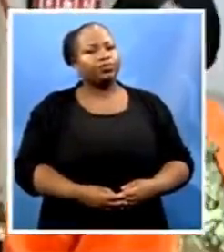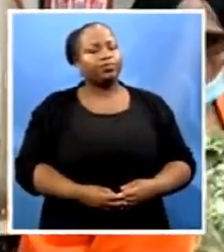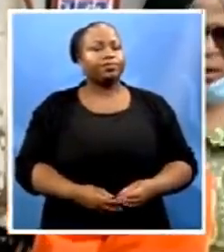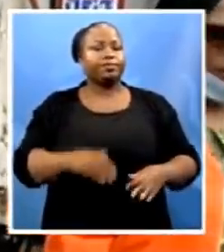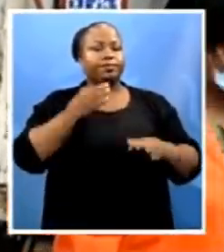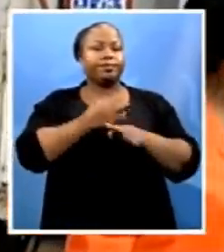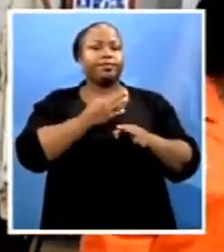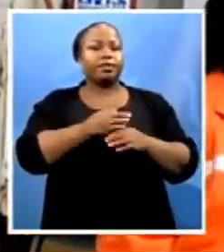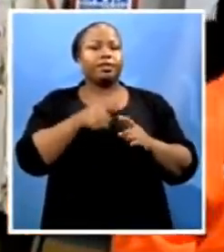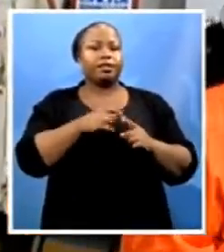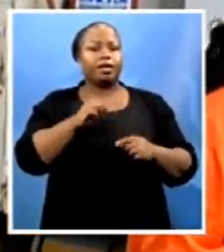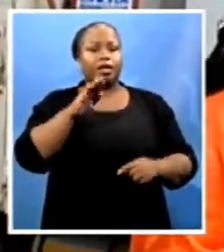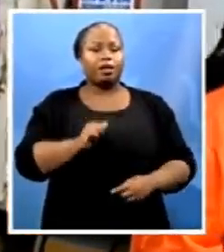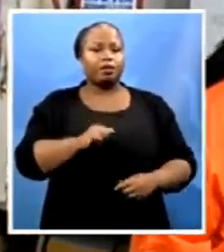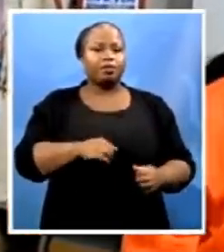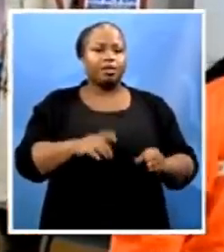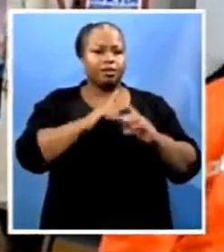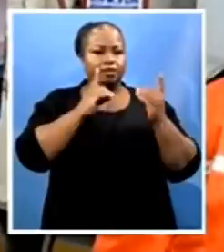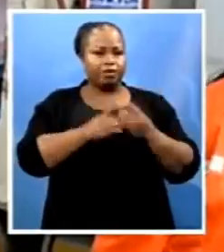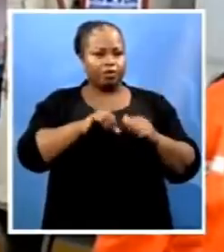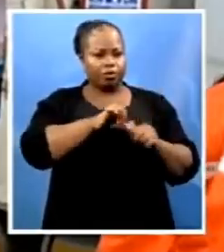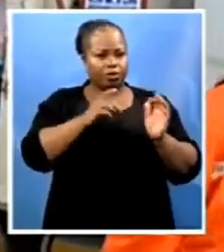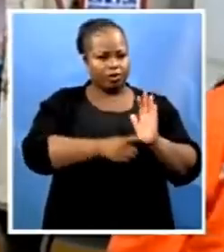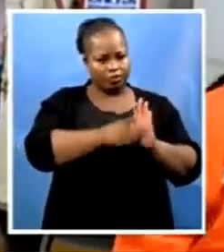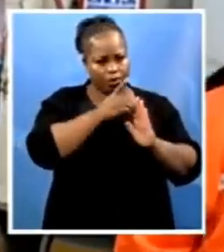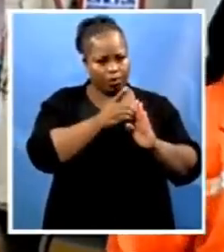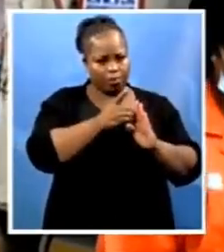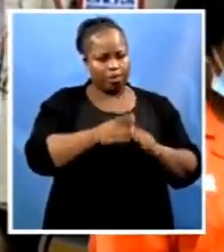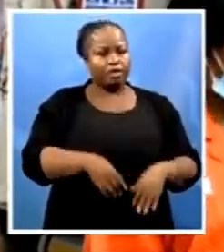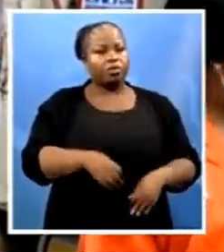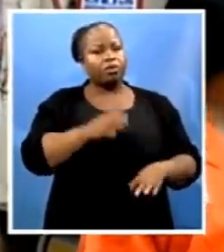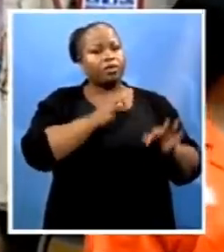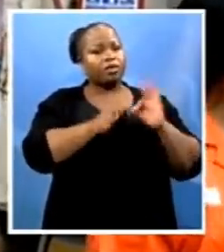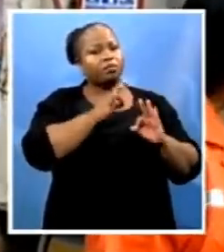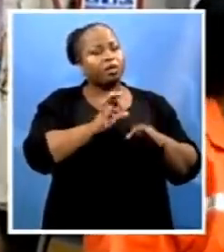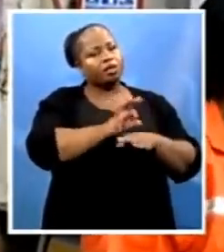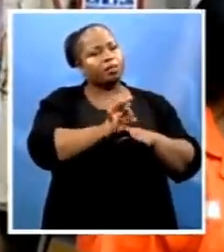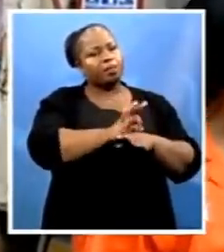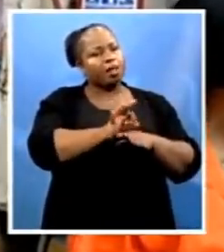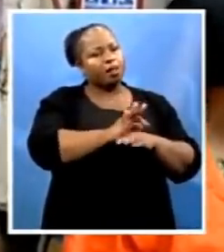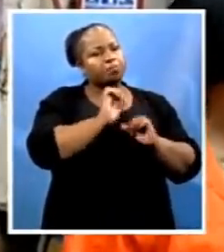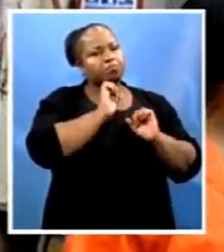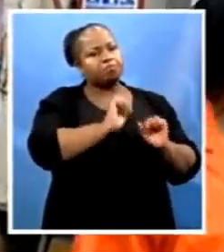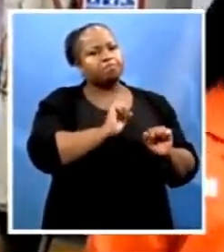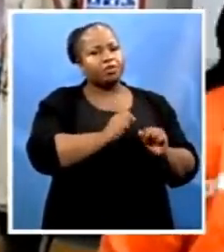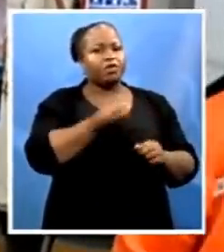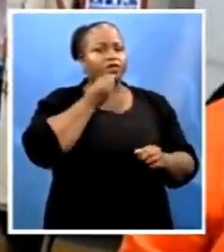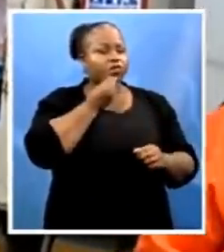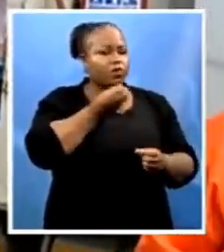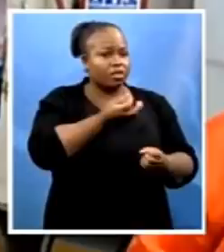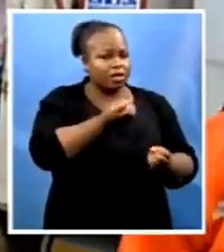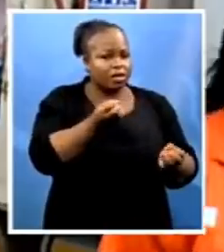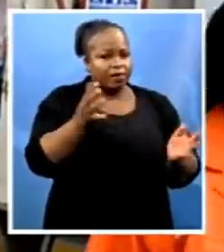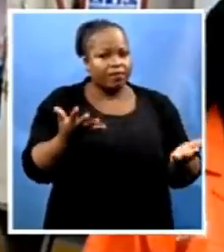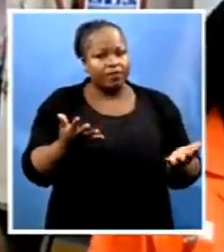is briefing us in relation to the plan. How are they planning to distribute this food from different food